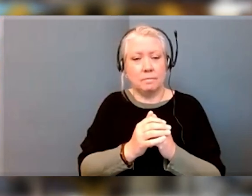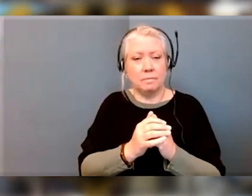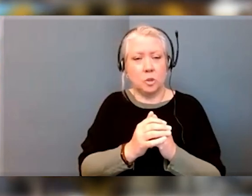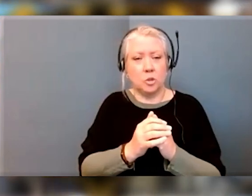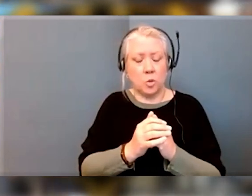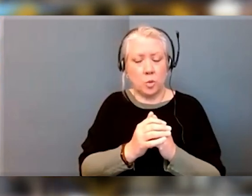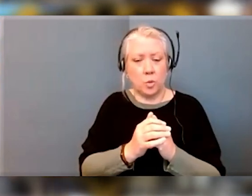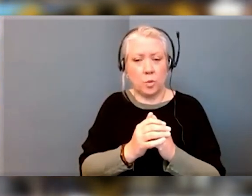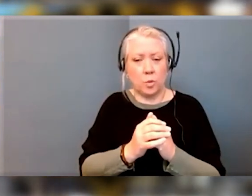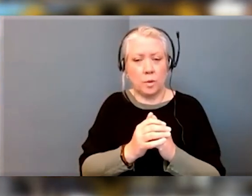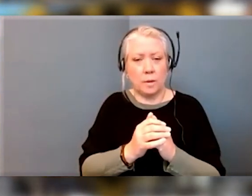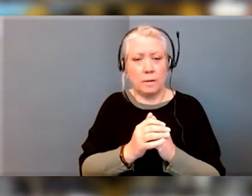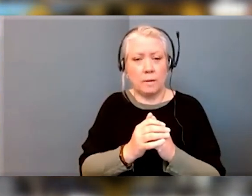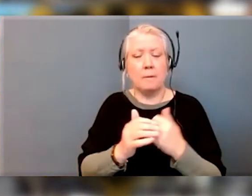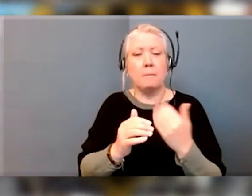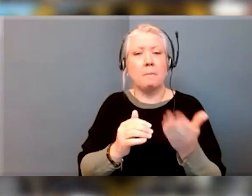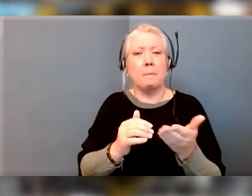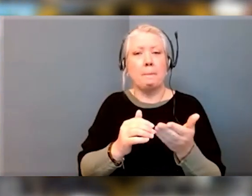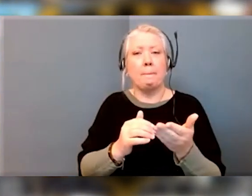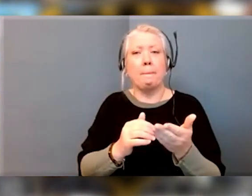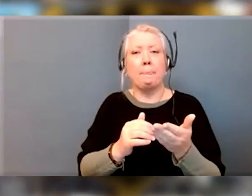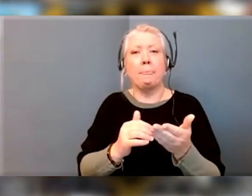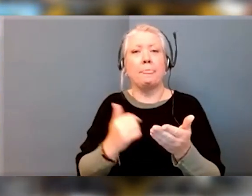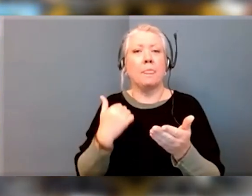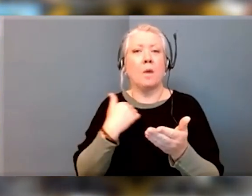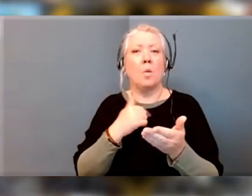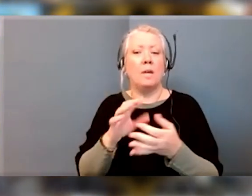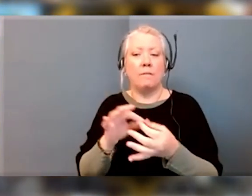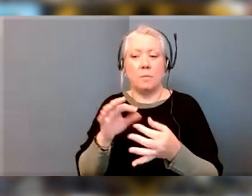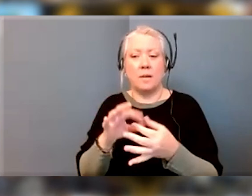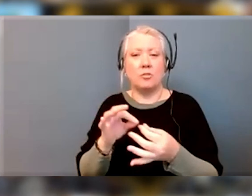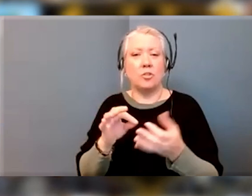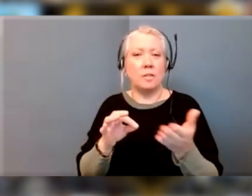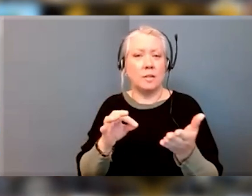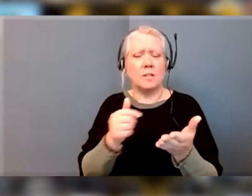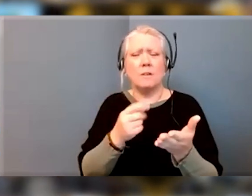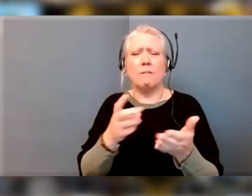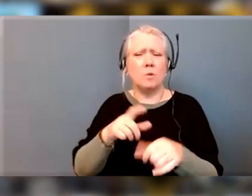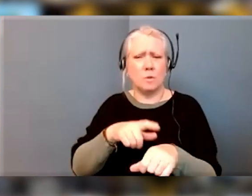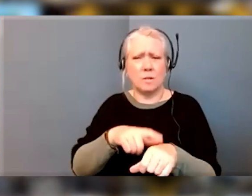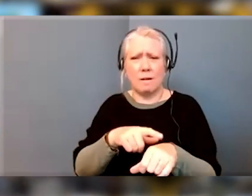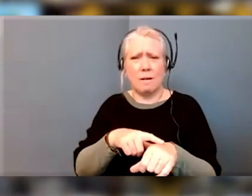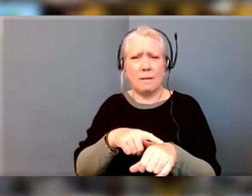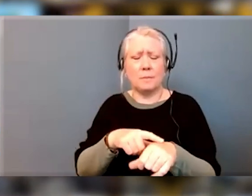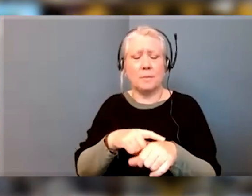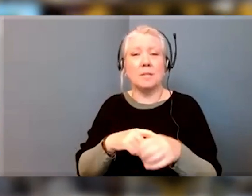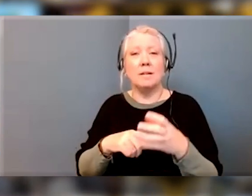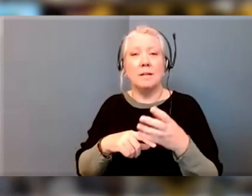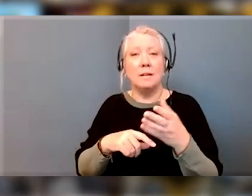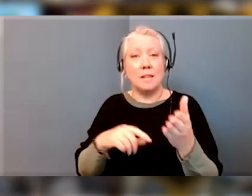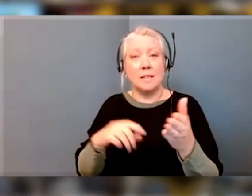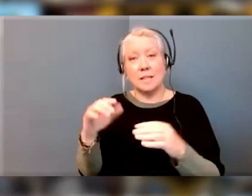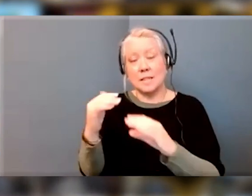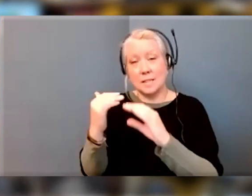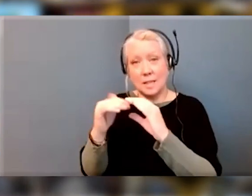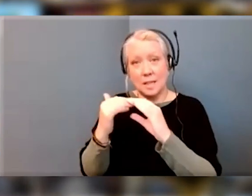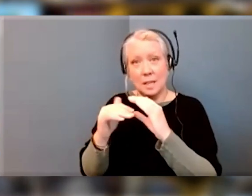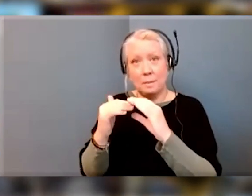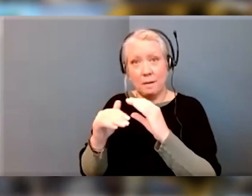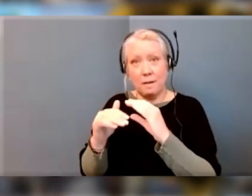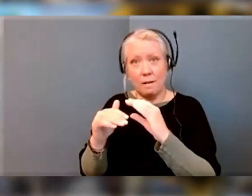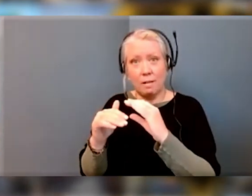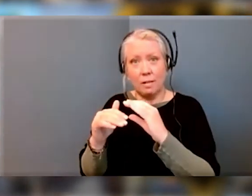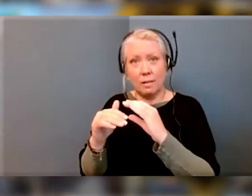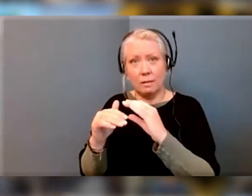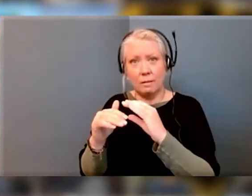So we mentioned this email address and website a couple times, but this is the email we're